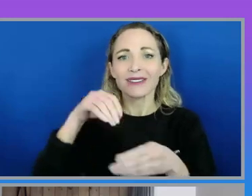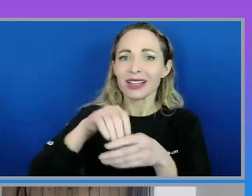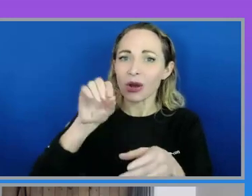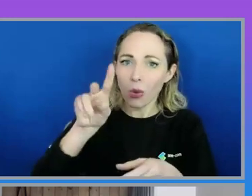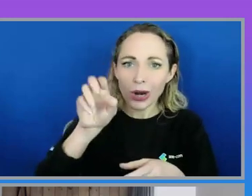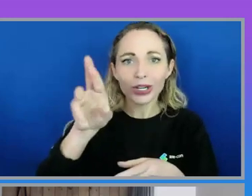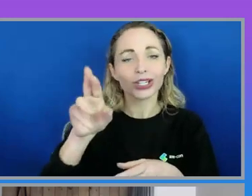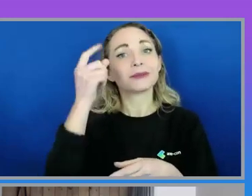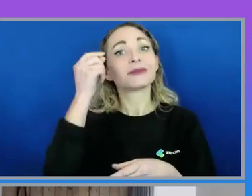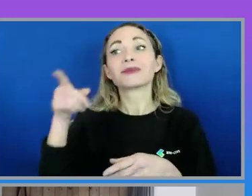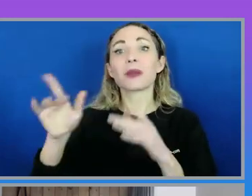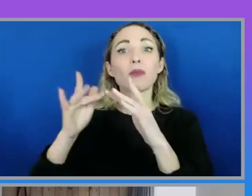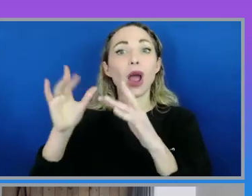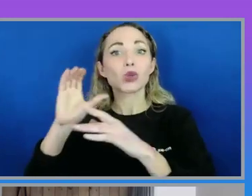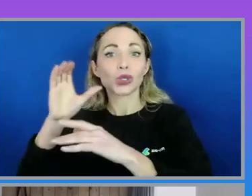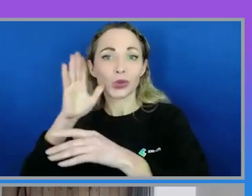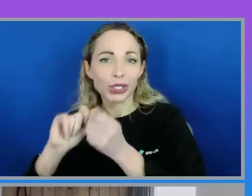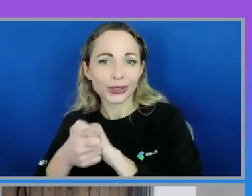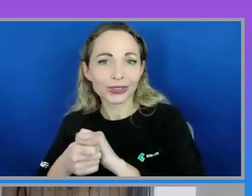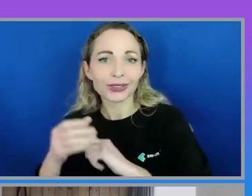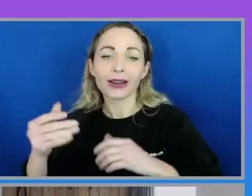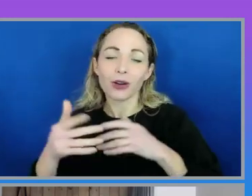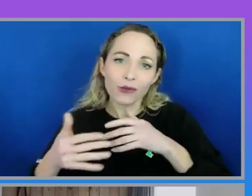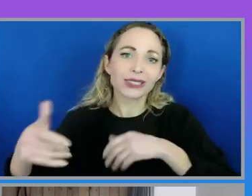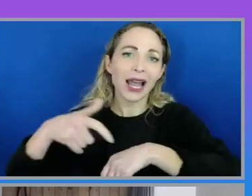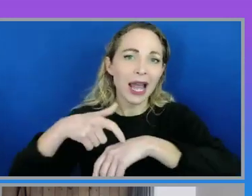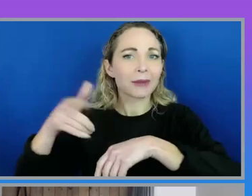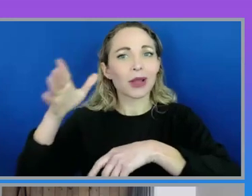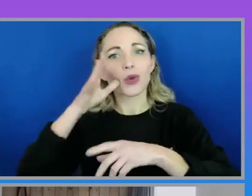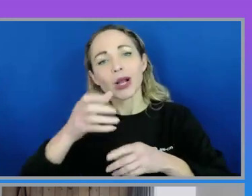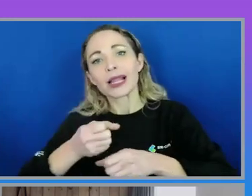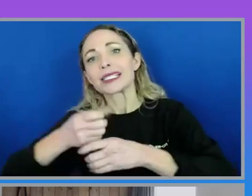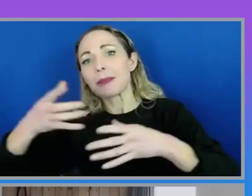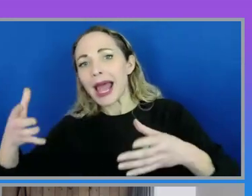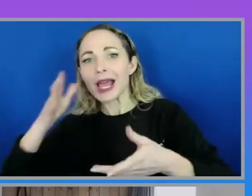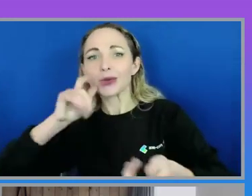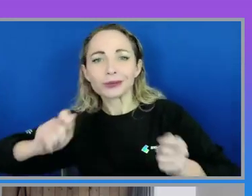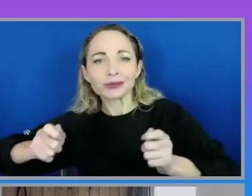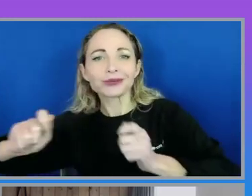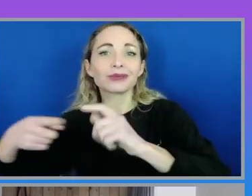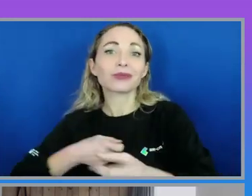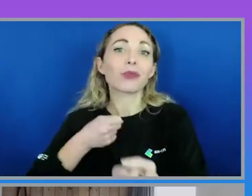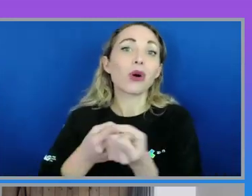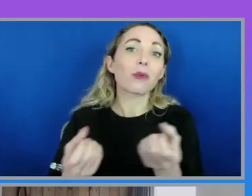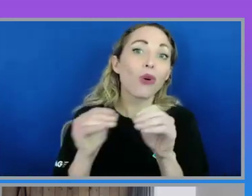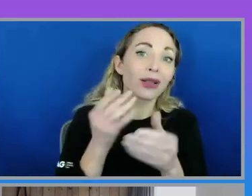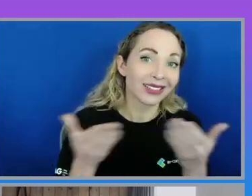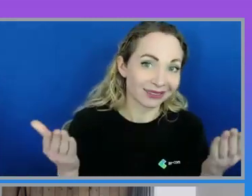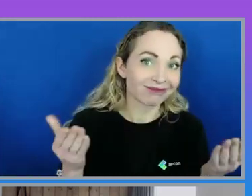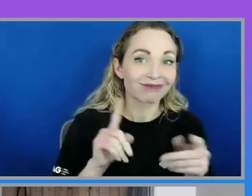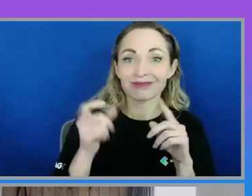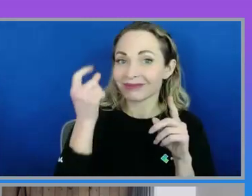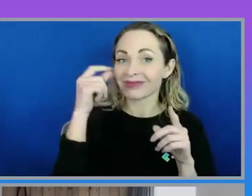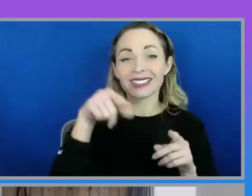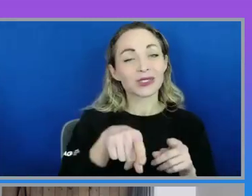Now, browsers will change and over time expand to support more things, but these rules